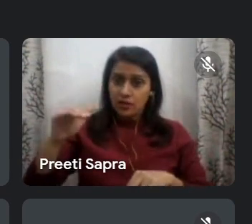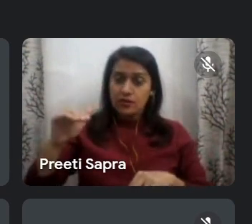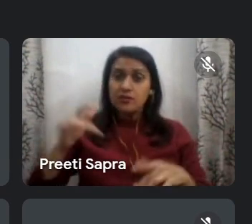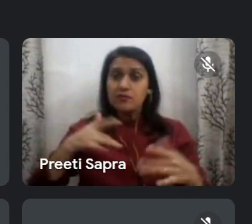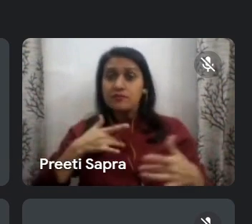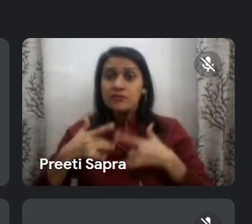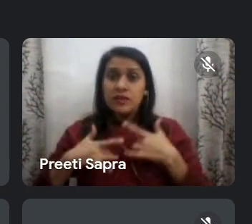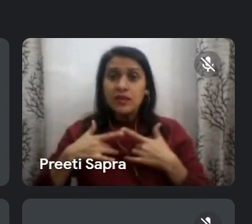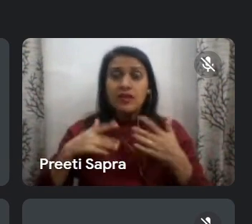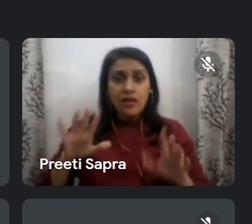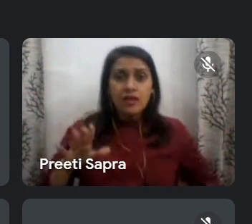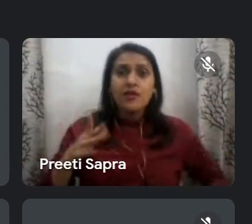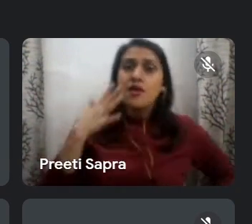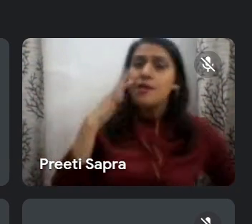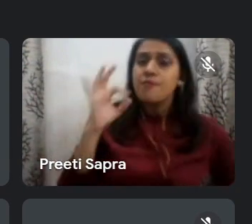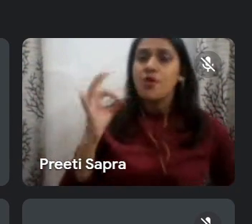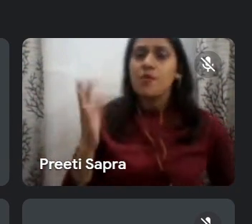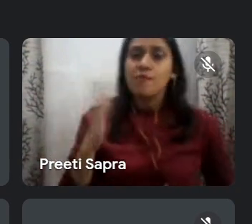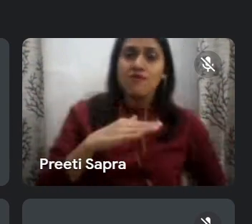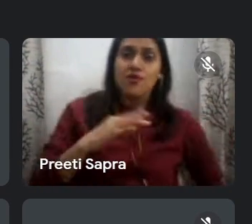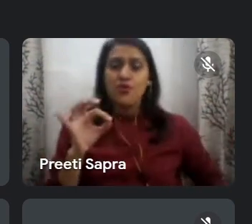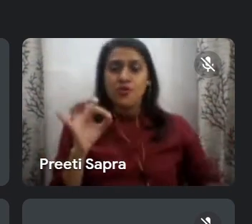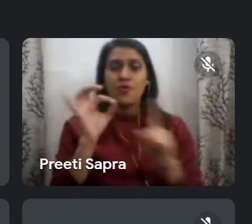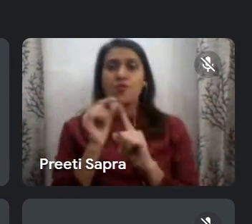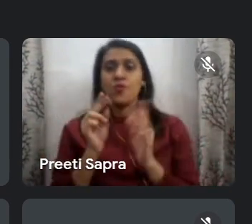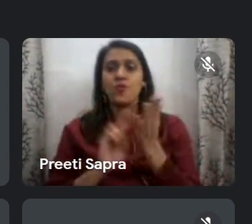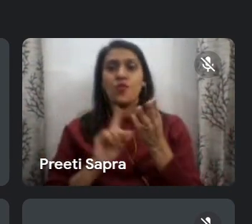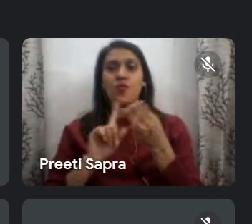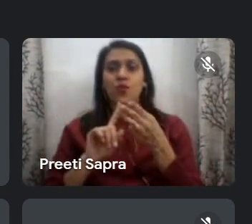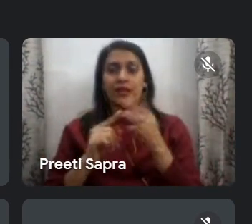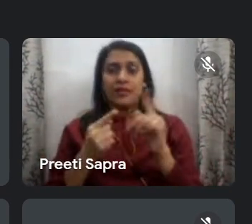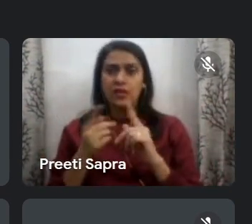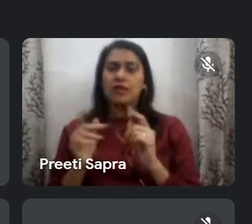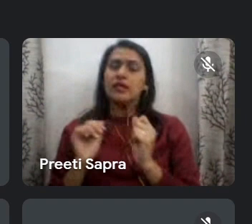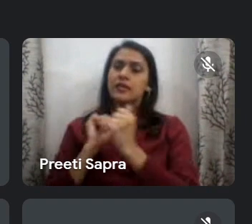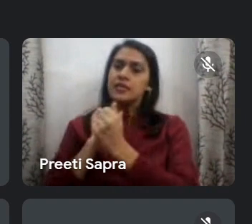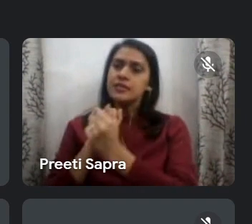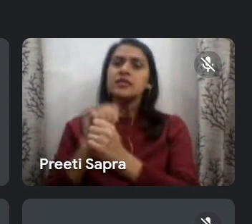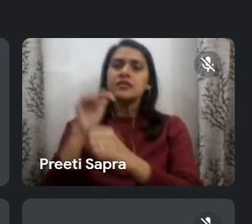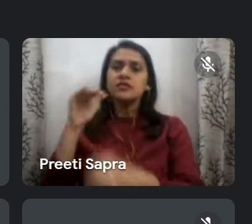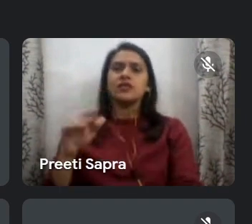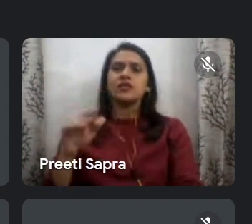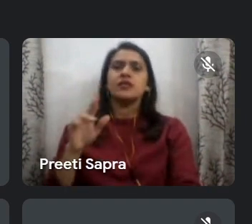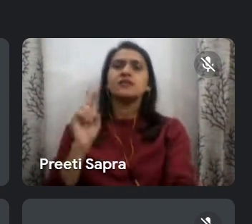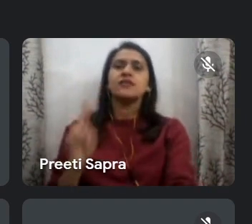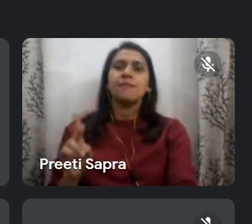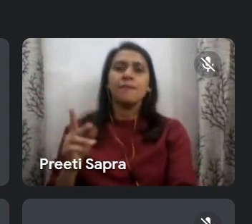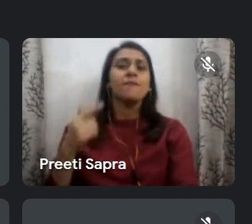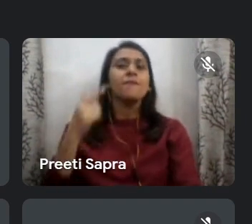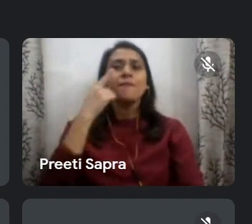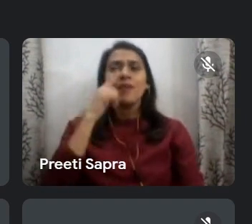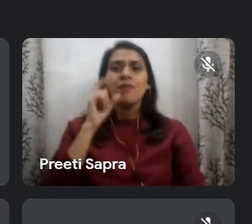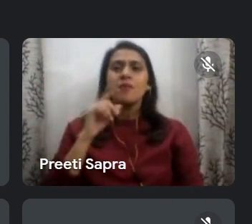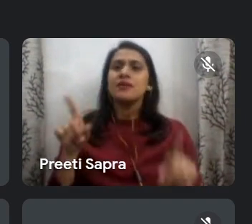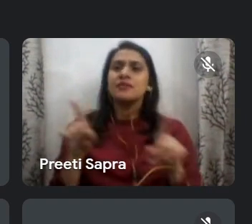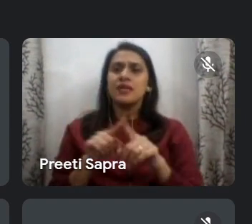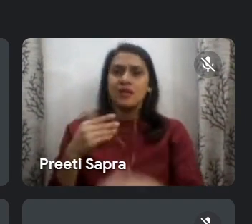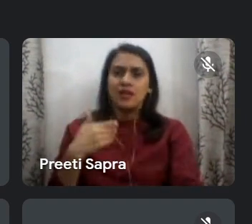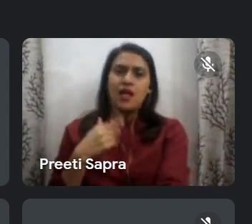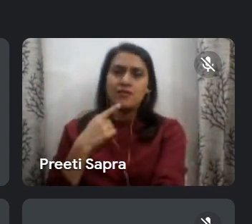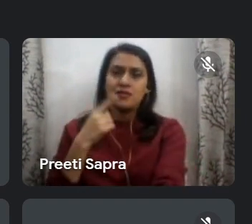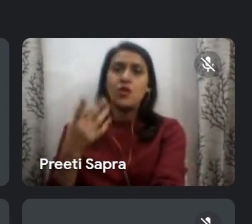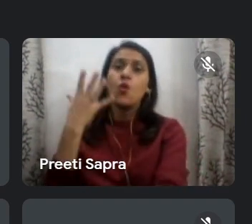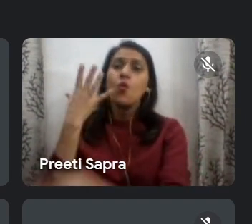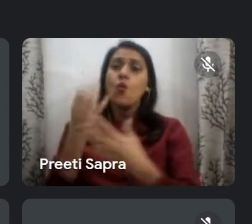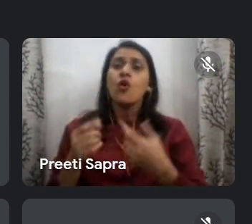it's important, like Puneet mentioned, to be with the children, understand as a parent. Sometimes, like I said, all they want is